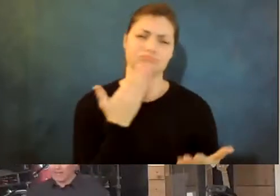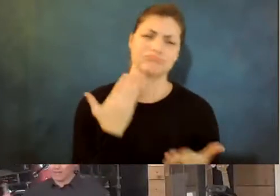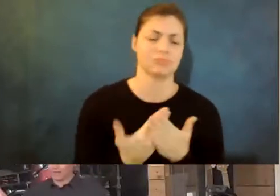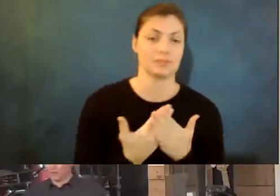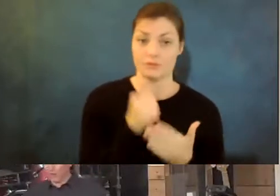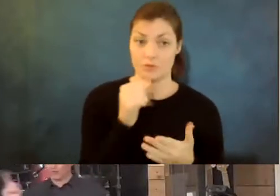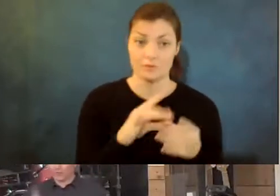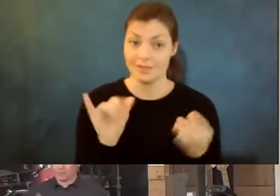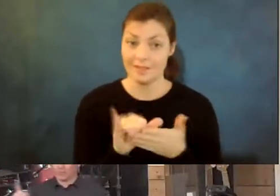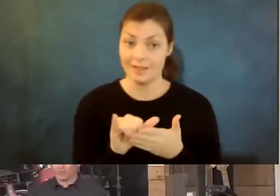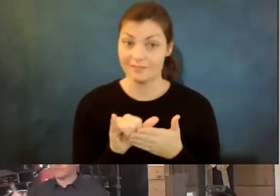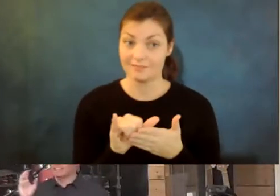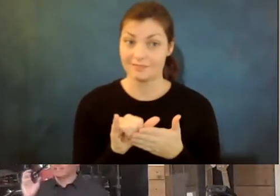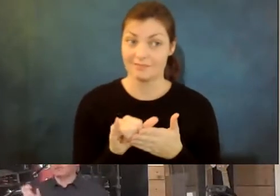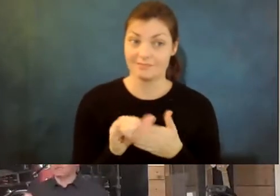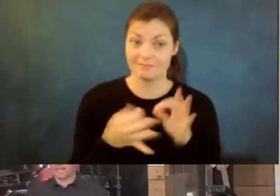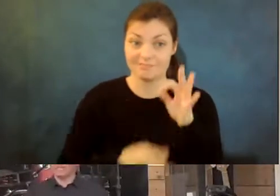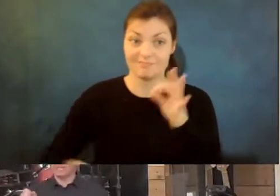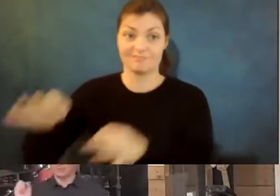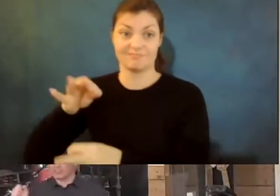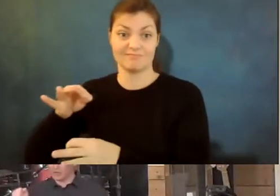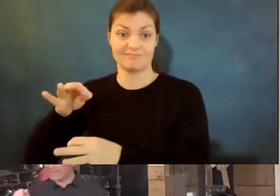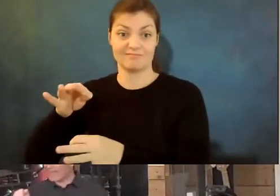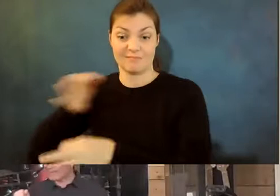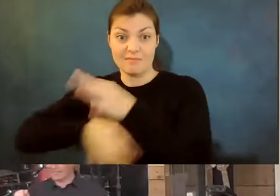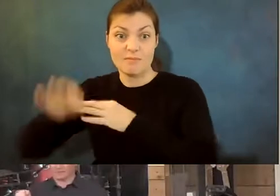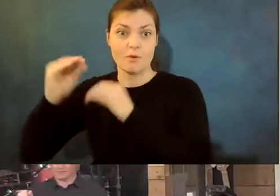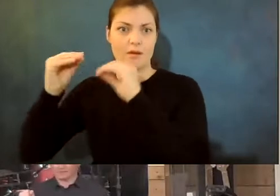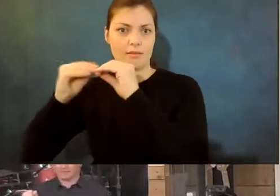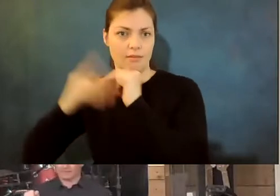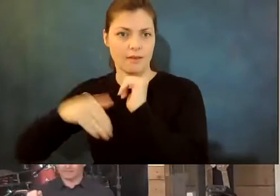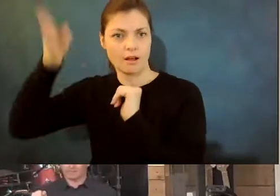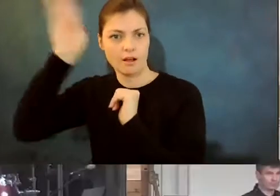say that before your relationship with God, because if you get it, you'll still be lacking.